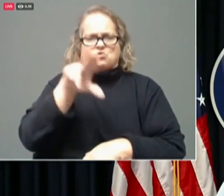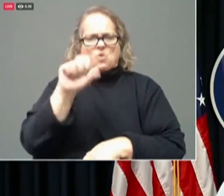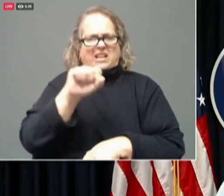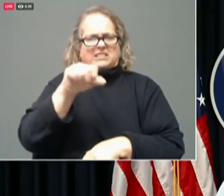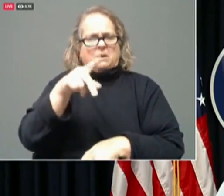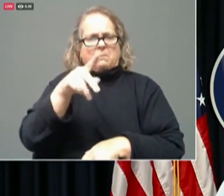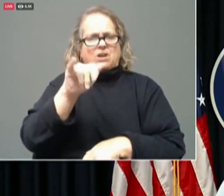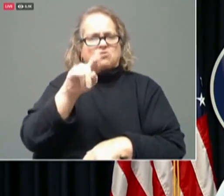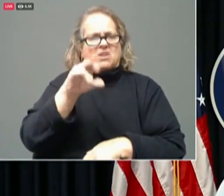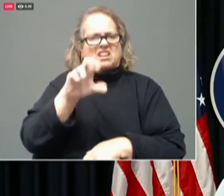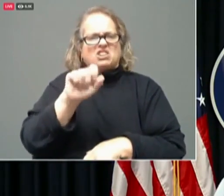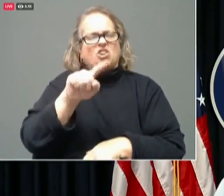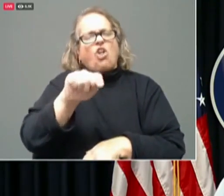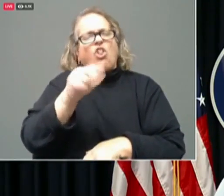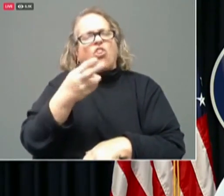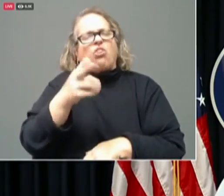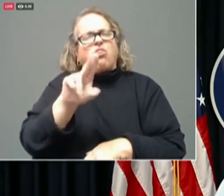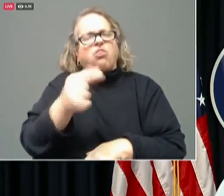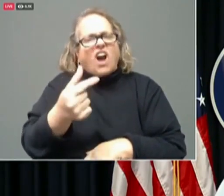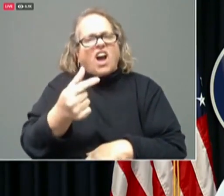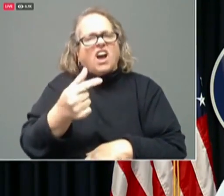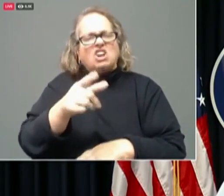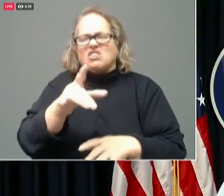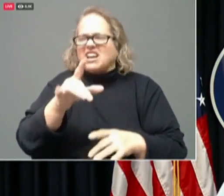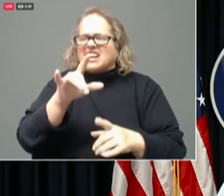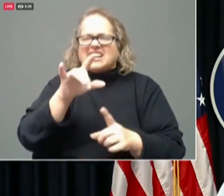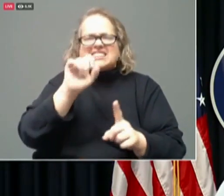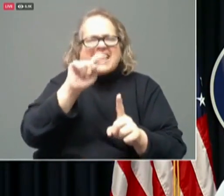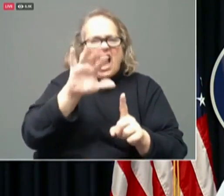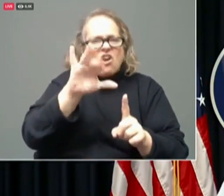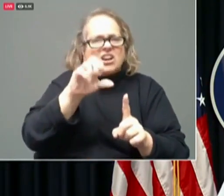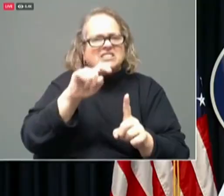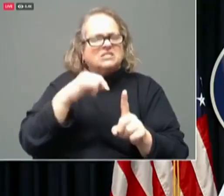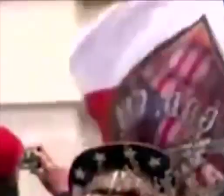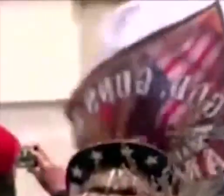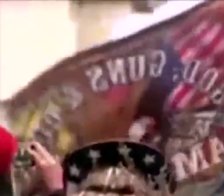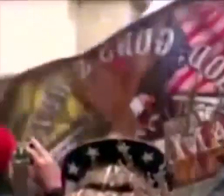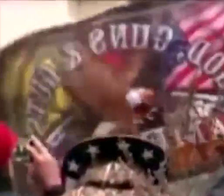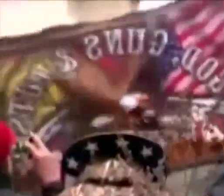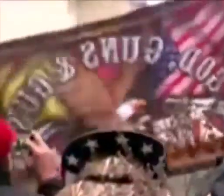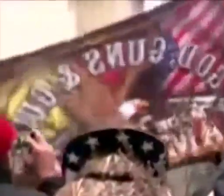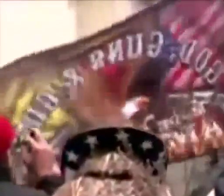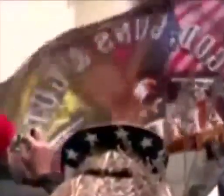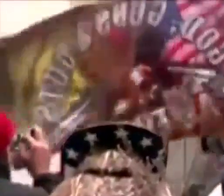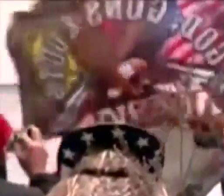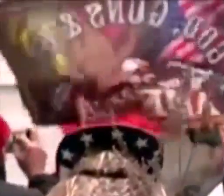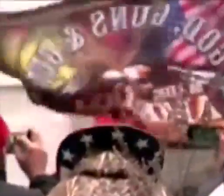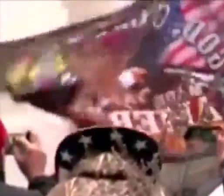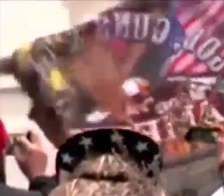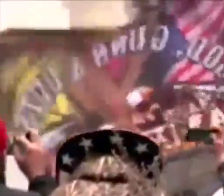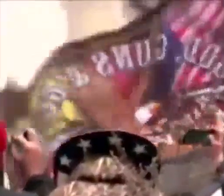But we will not allow what happened at the U.S. Capitol to happen here. Stefan Dingle, WLKY News.